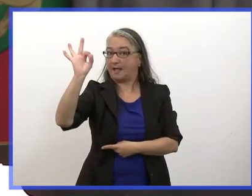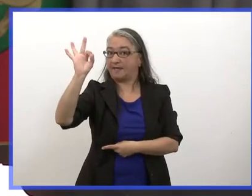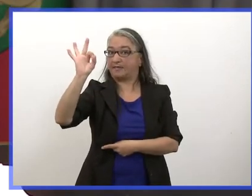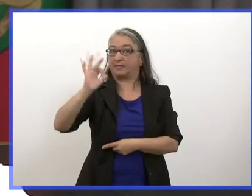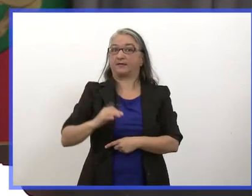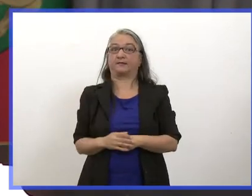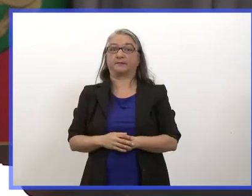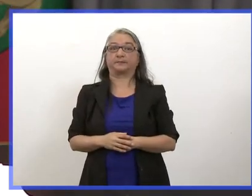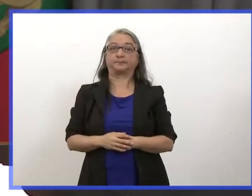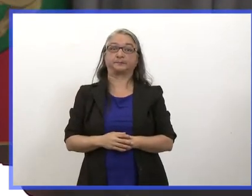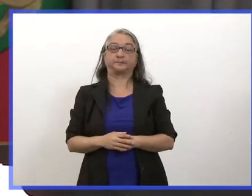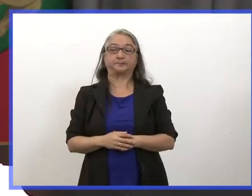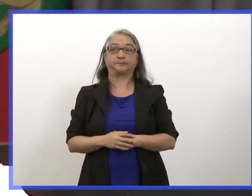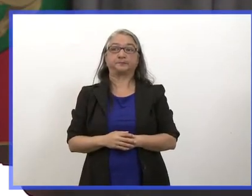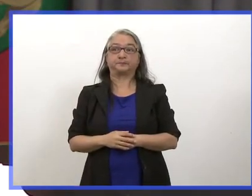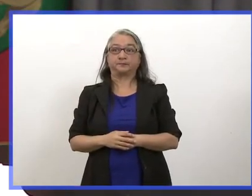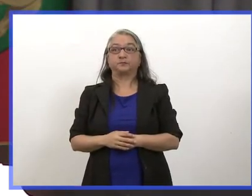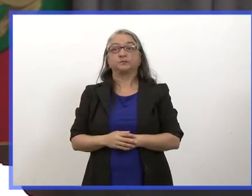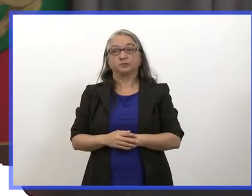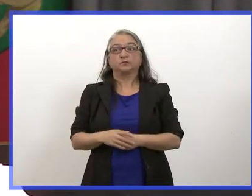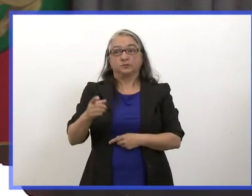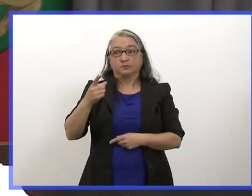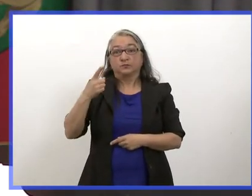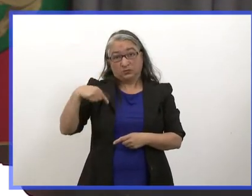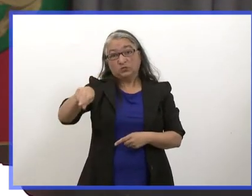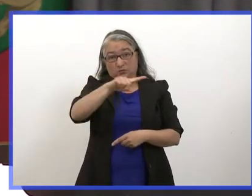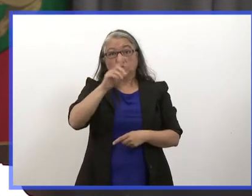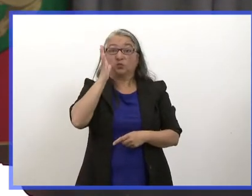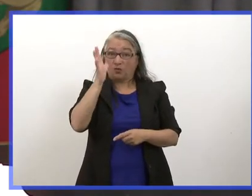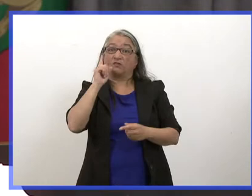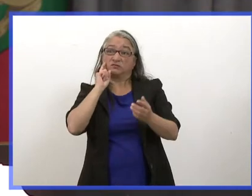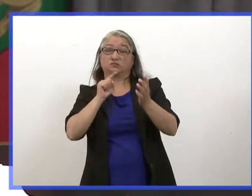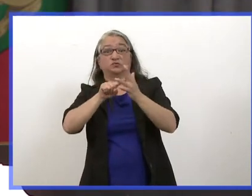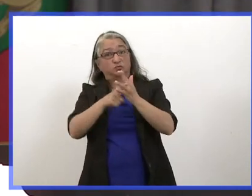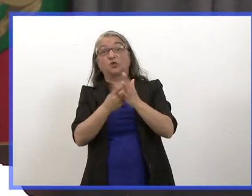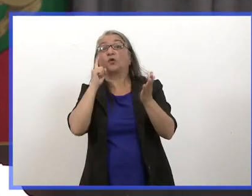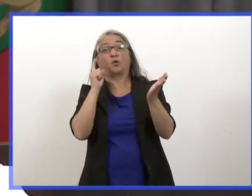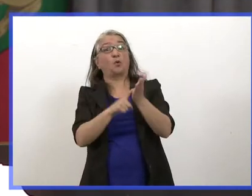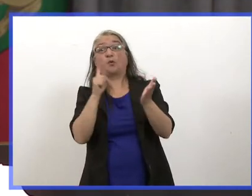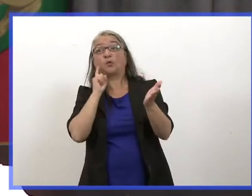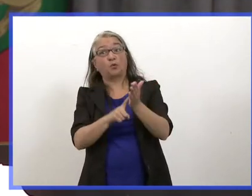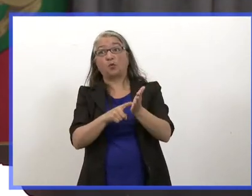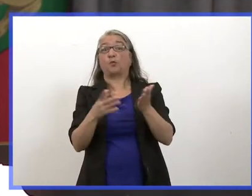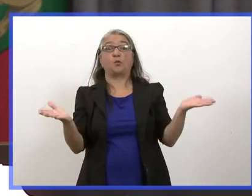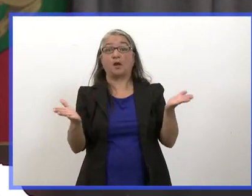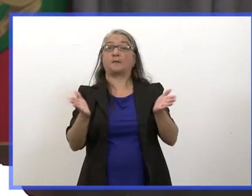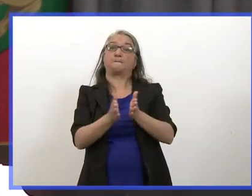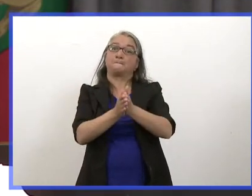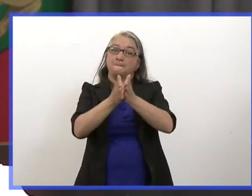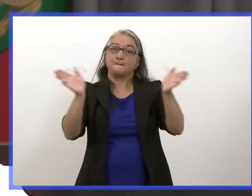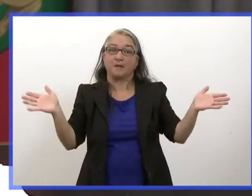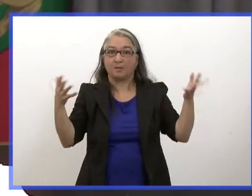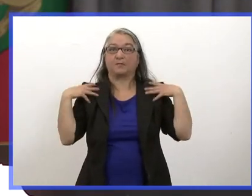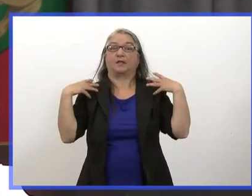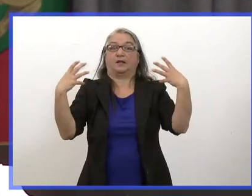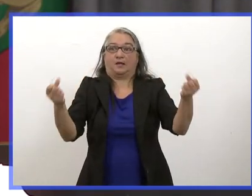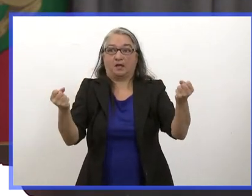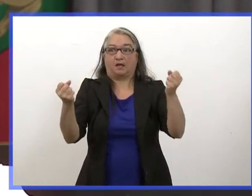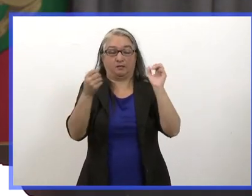and you will begin to see public health more actively use orders under the Public Health Act to close individual